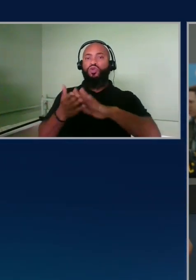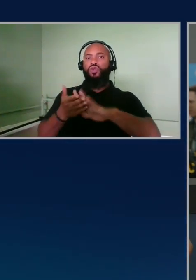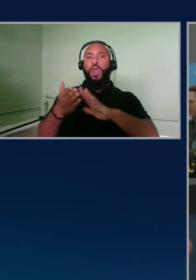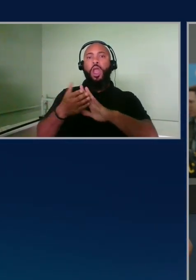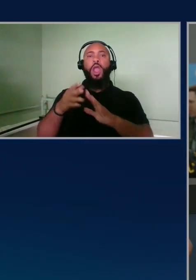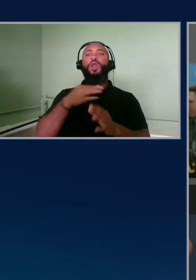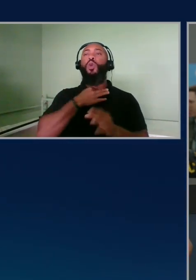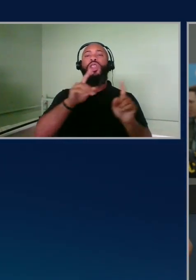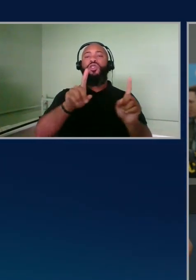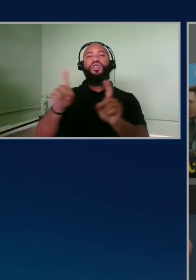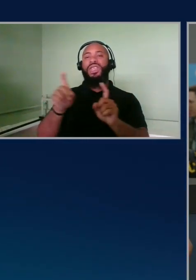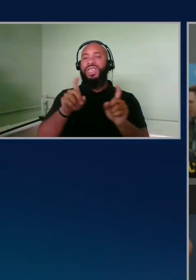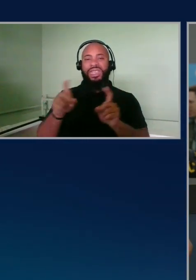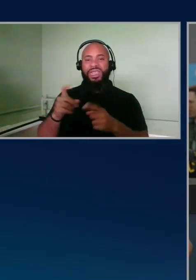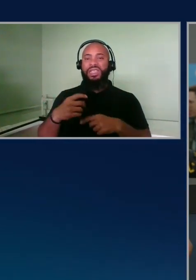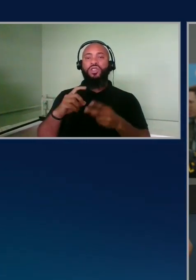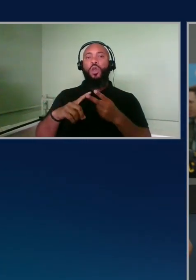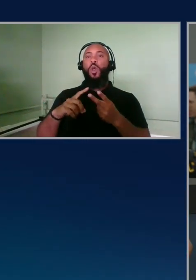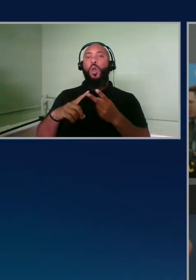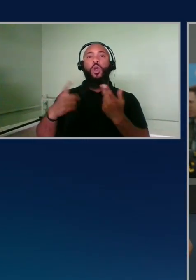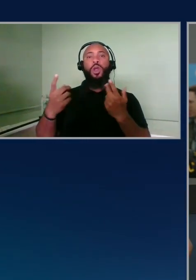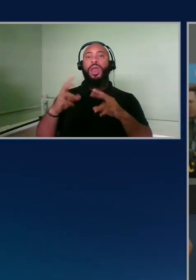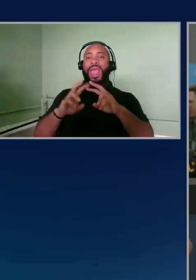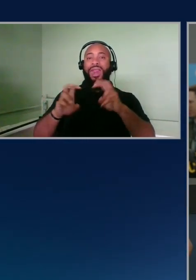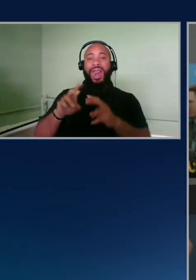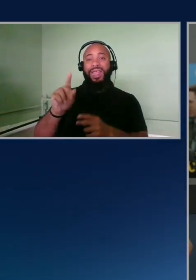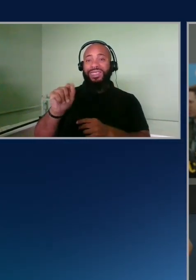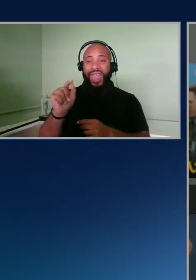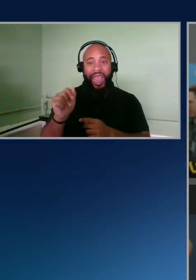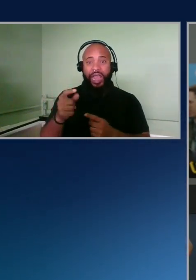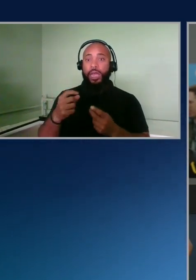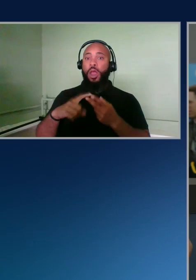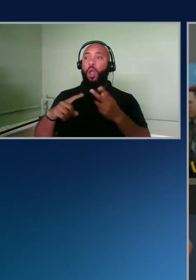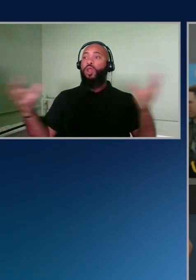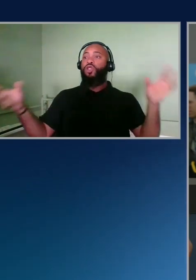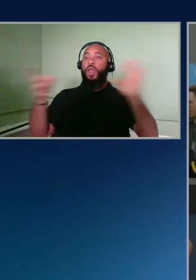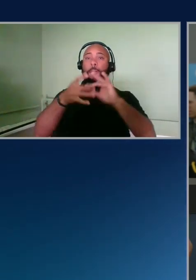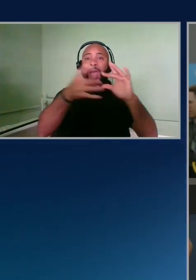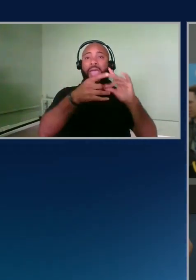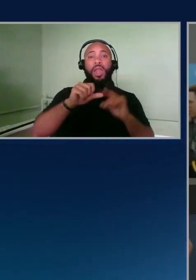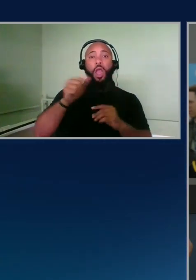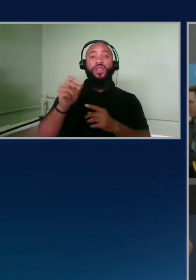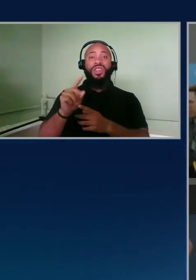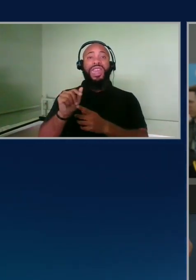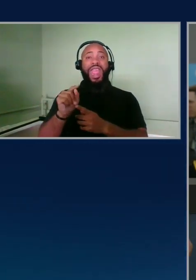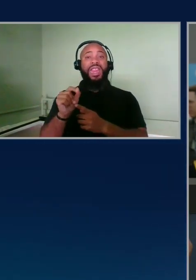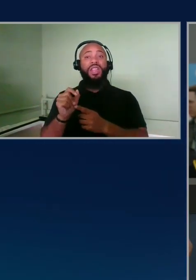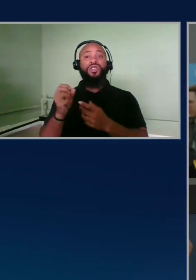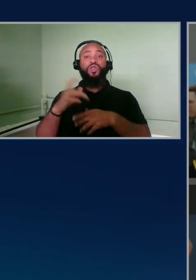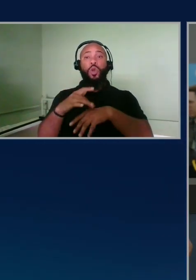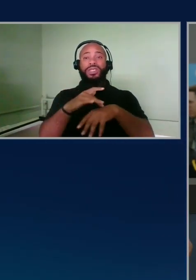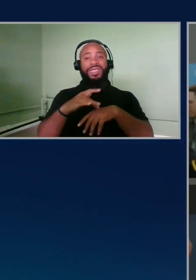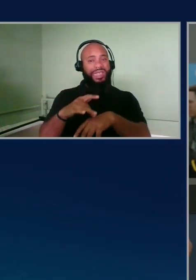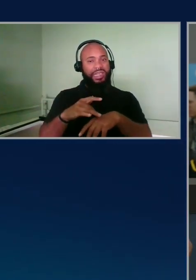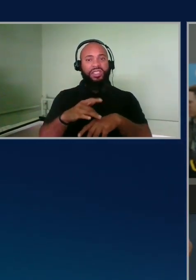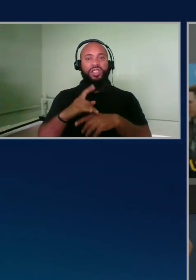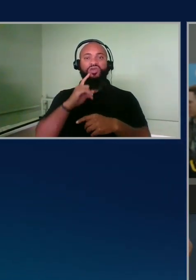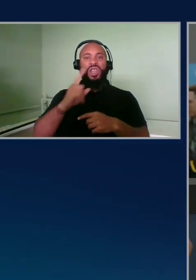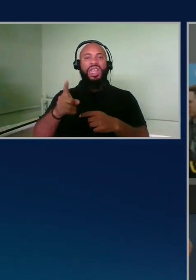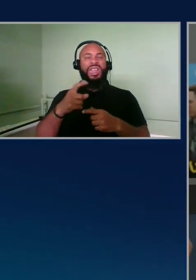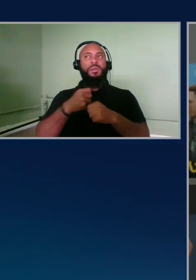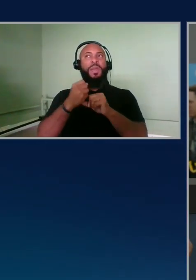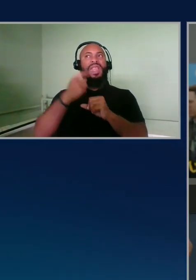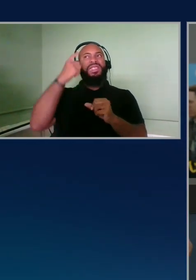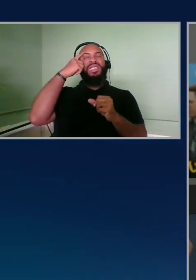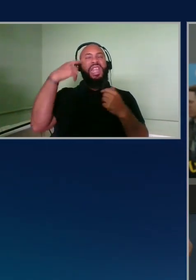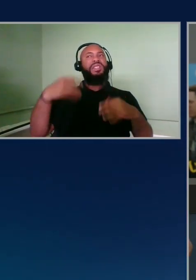and also join other, you know, data sources, right, together to bring that stuff in. And so it makes total sense for the data that's infrequently accessed